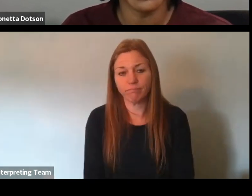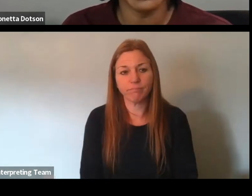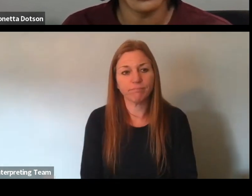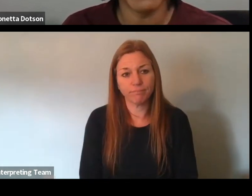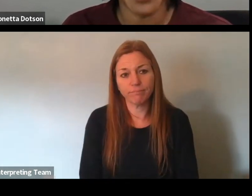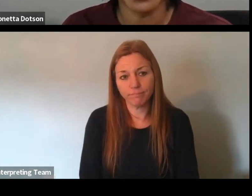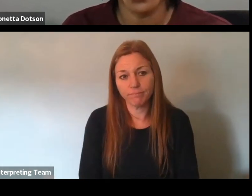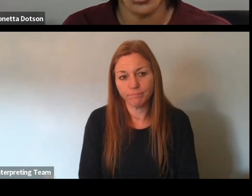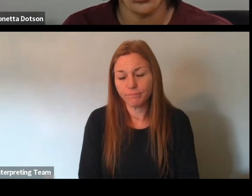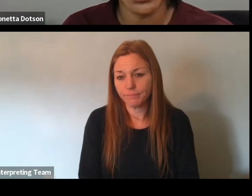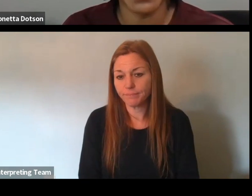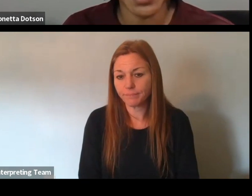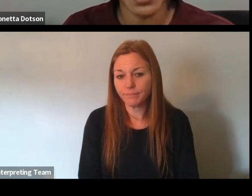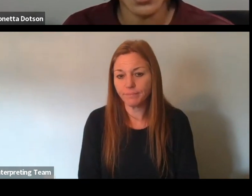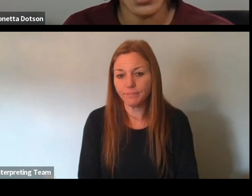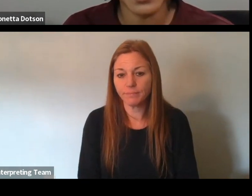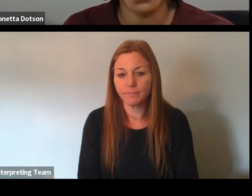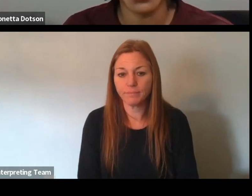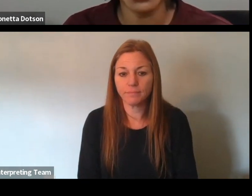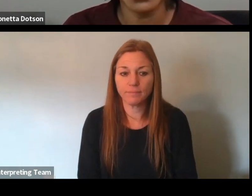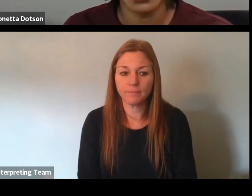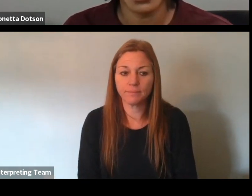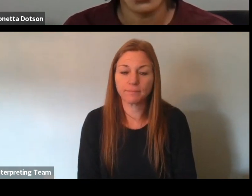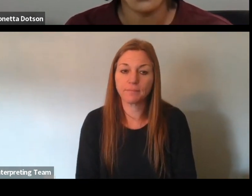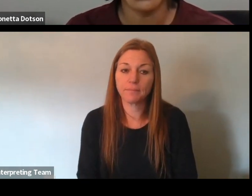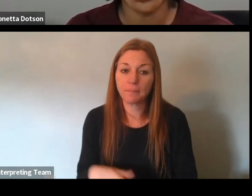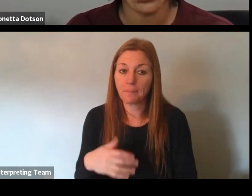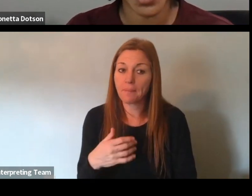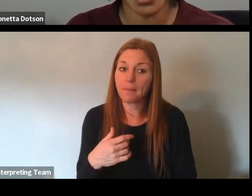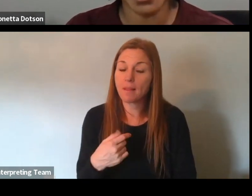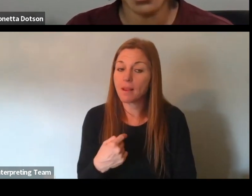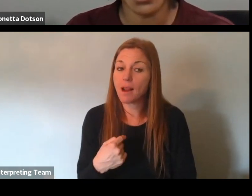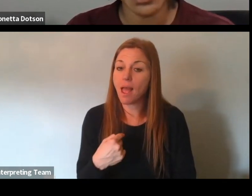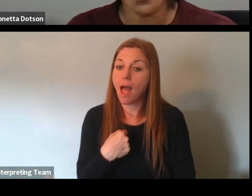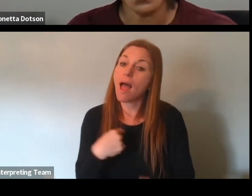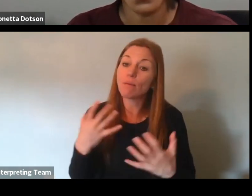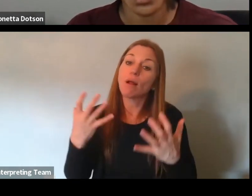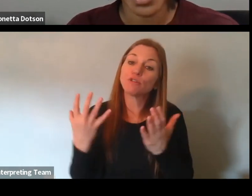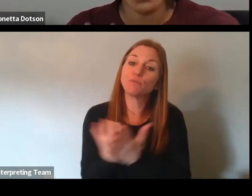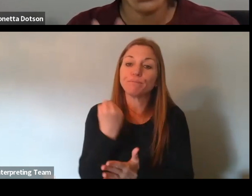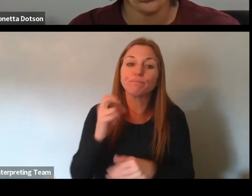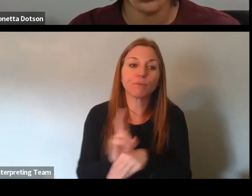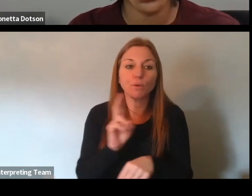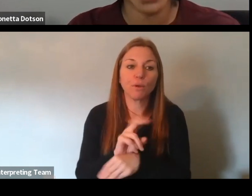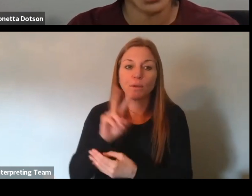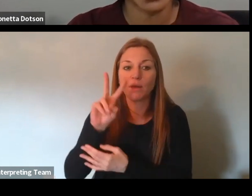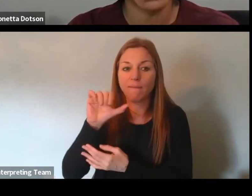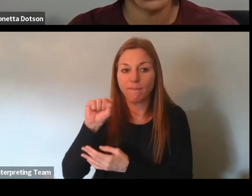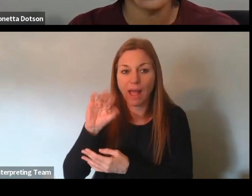So I would like to use vascular depression as an example of just